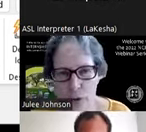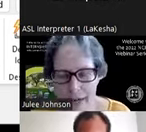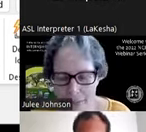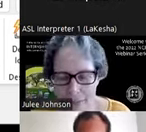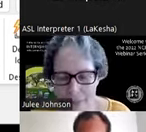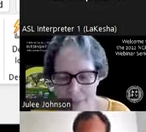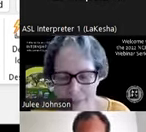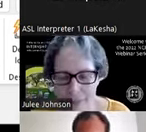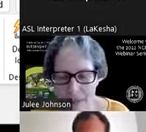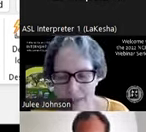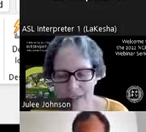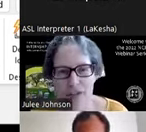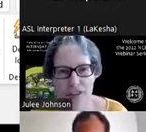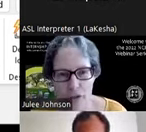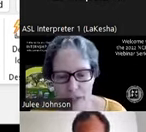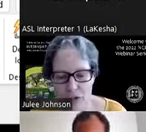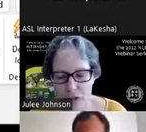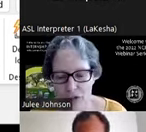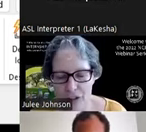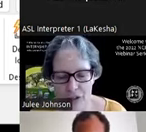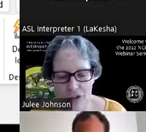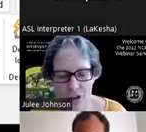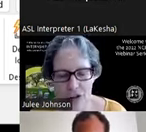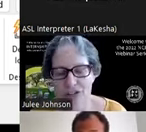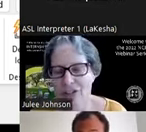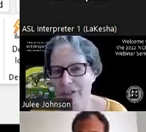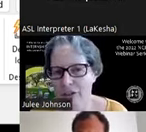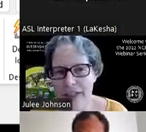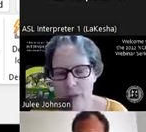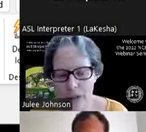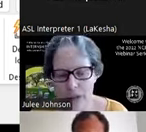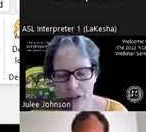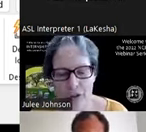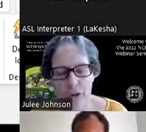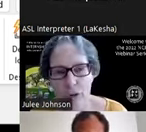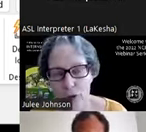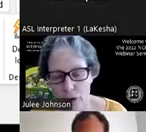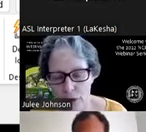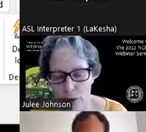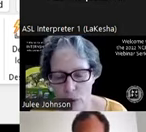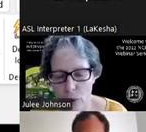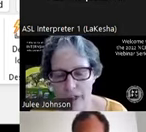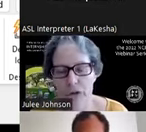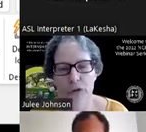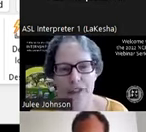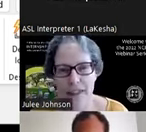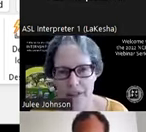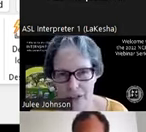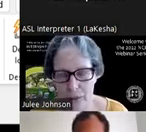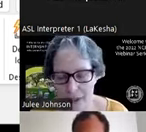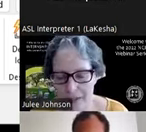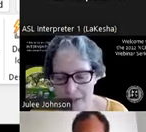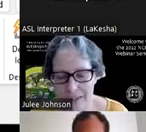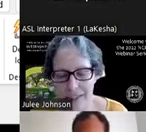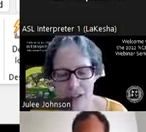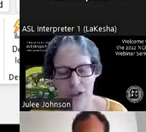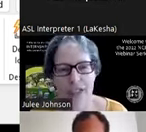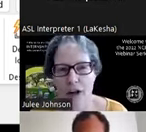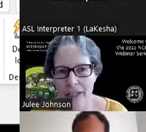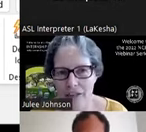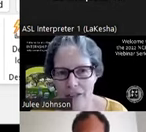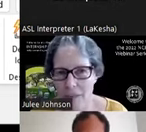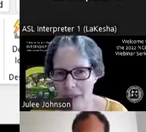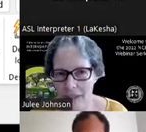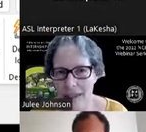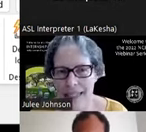Preservation Program. These informational sessions are designed for anyone new to or interested in the subject,